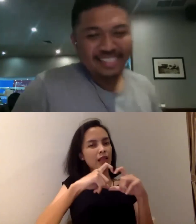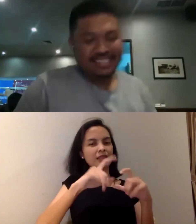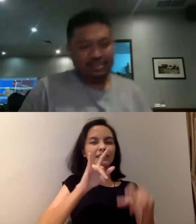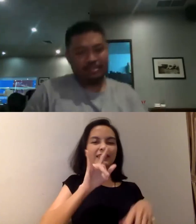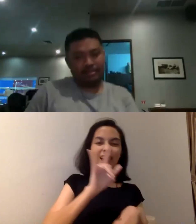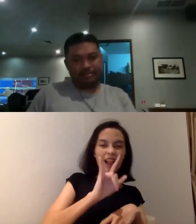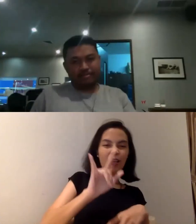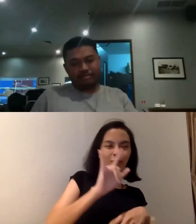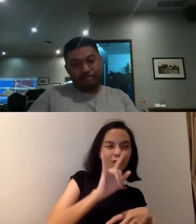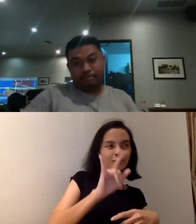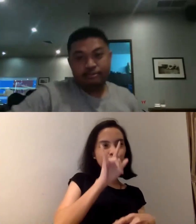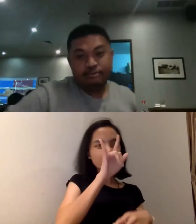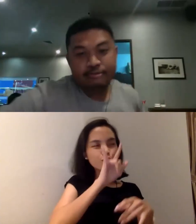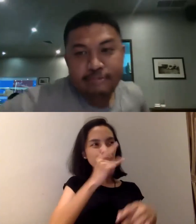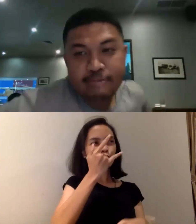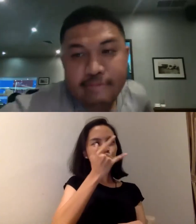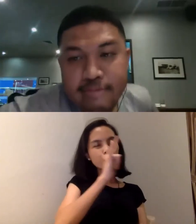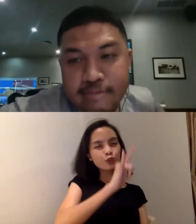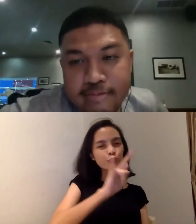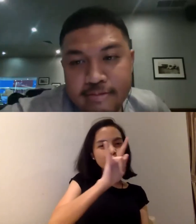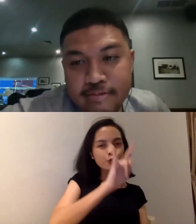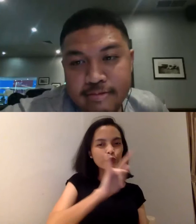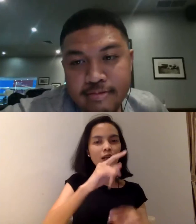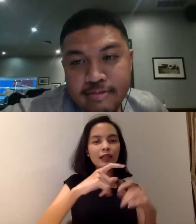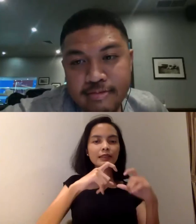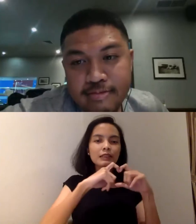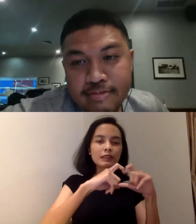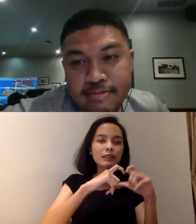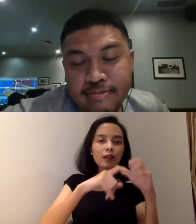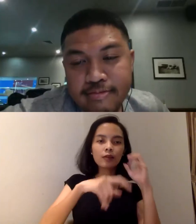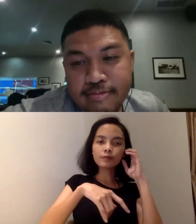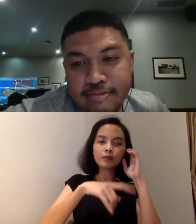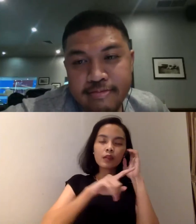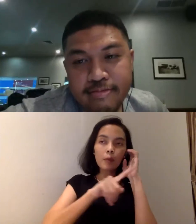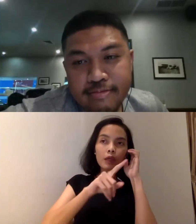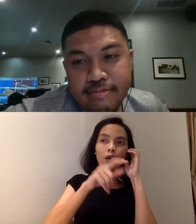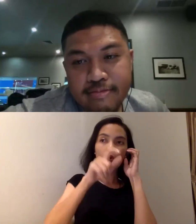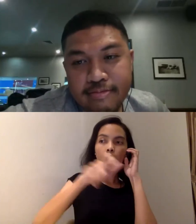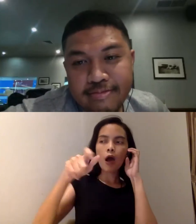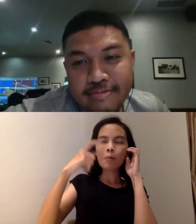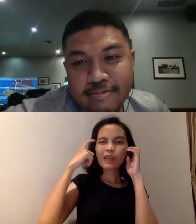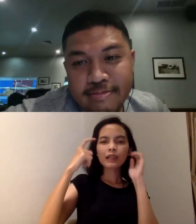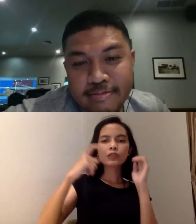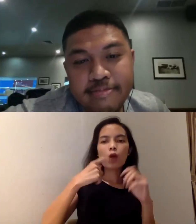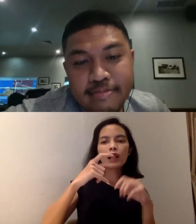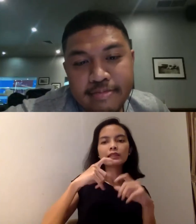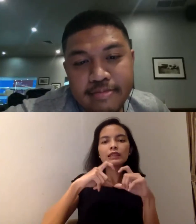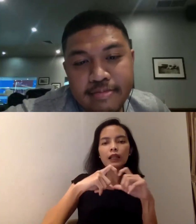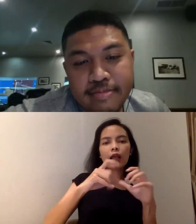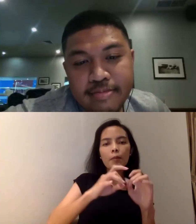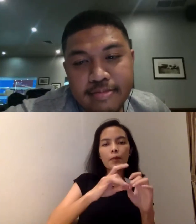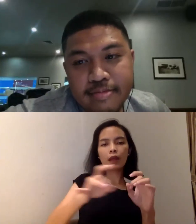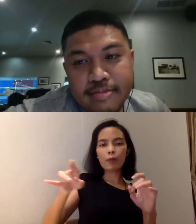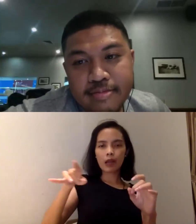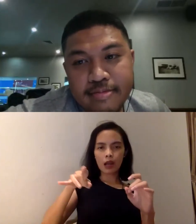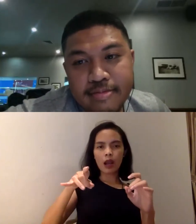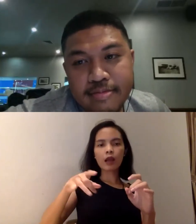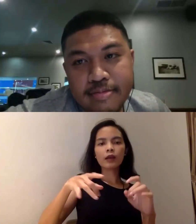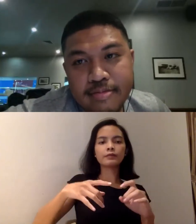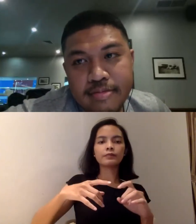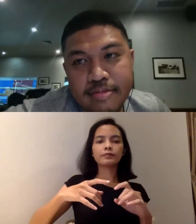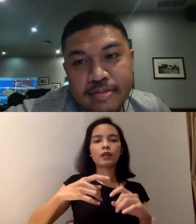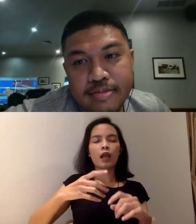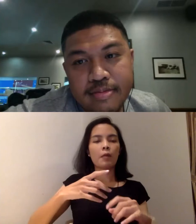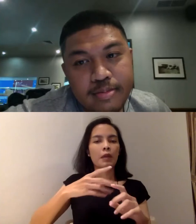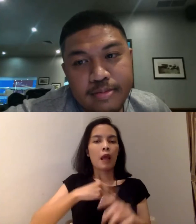day, but sometimes some people have different meanings of it, and also some has different opinions as